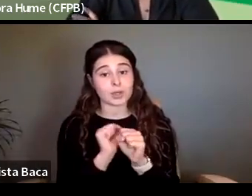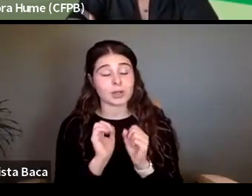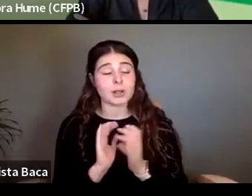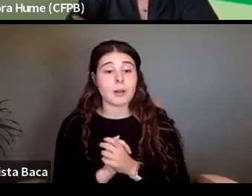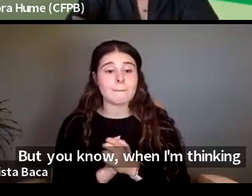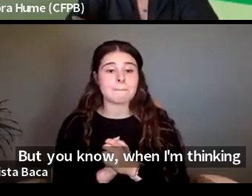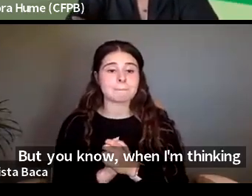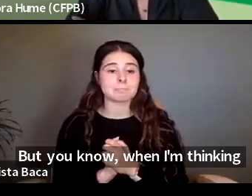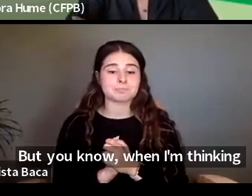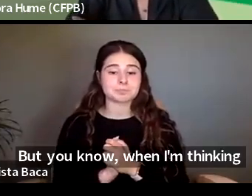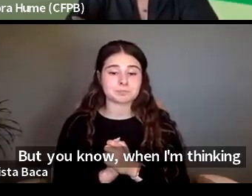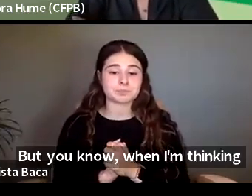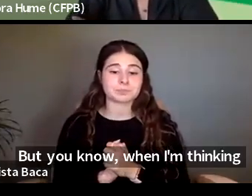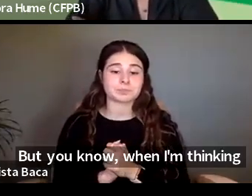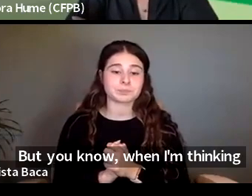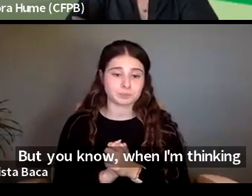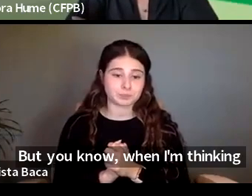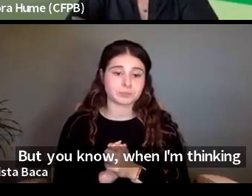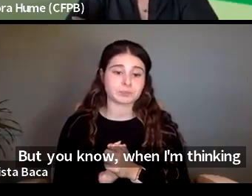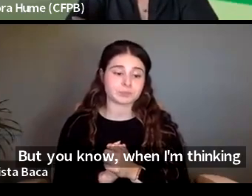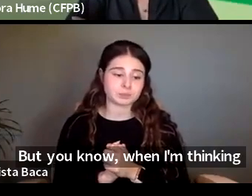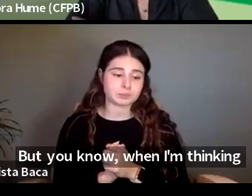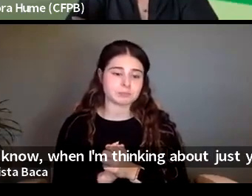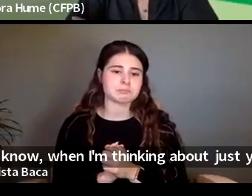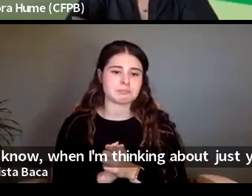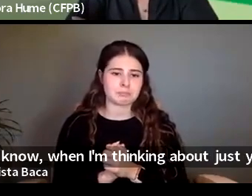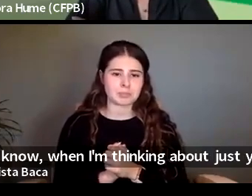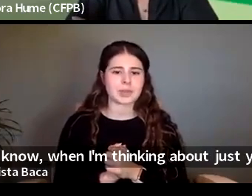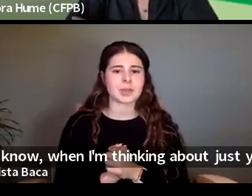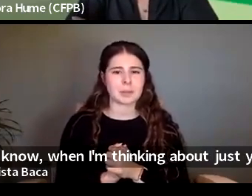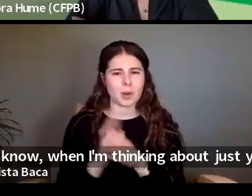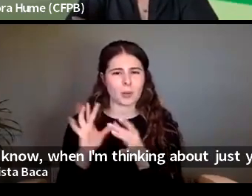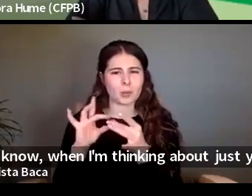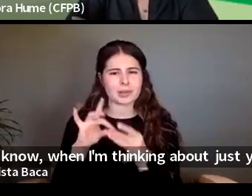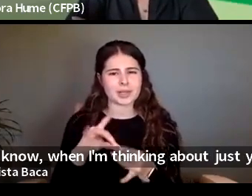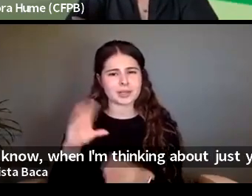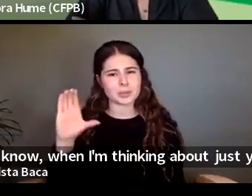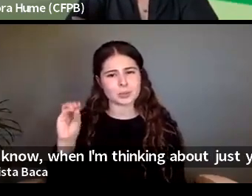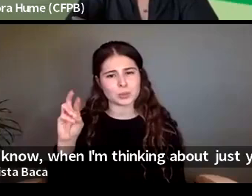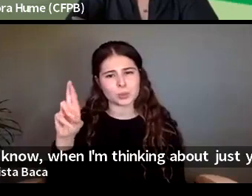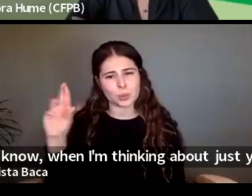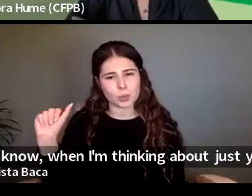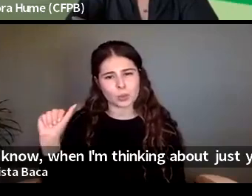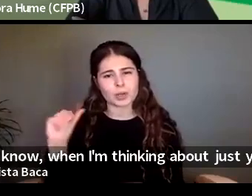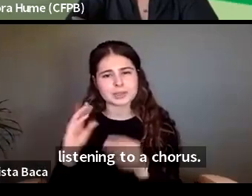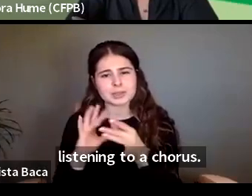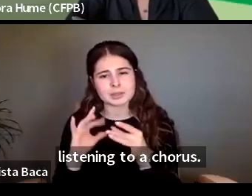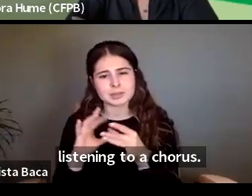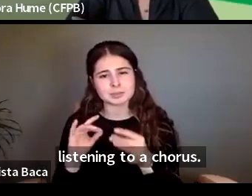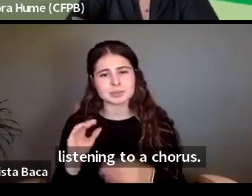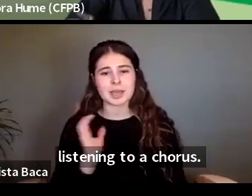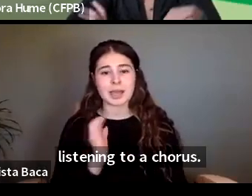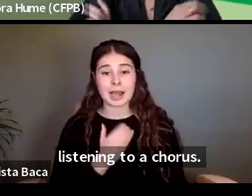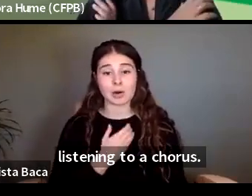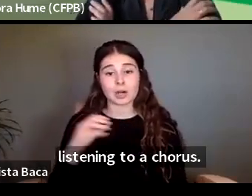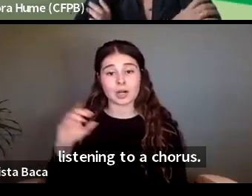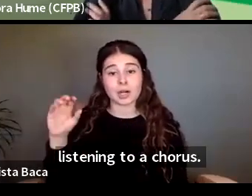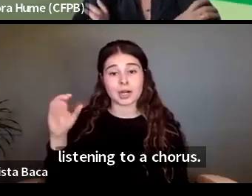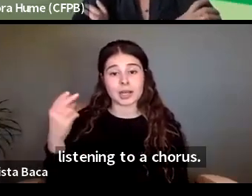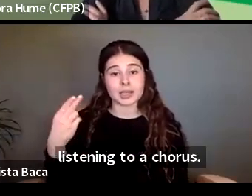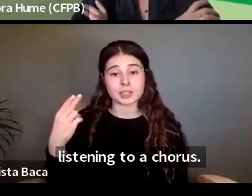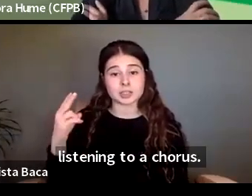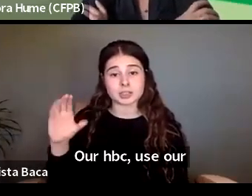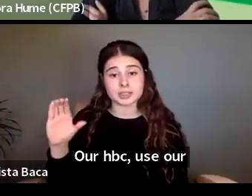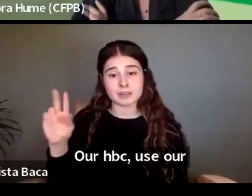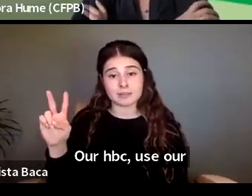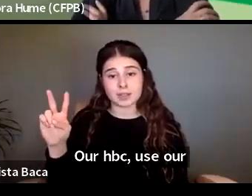just listening to what Cora said, our HBCUs, our students,